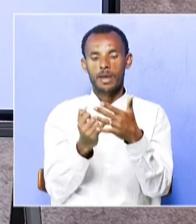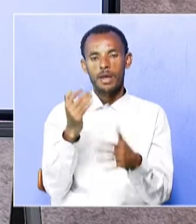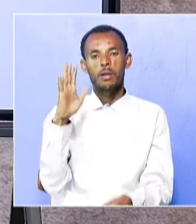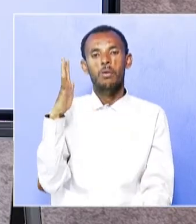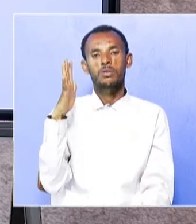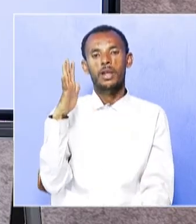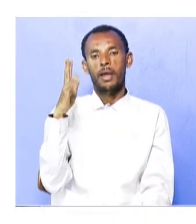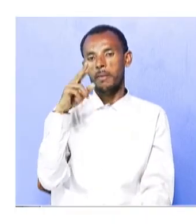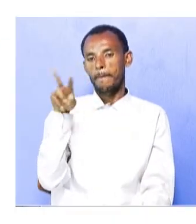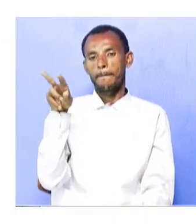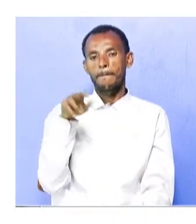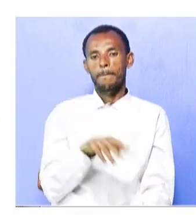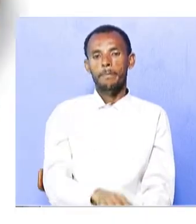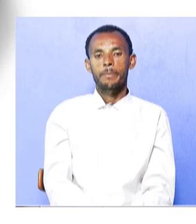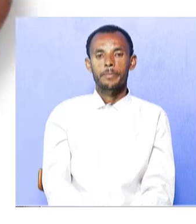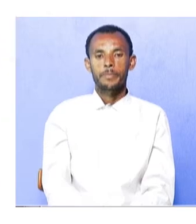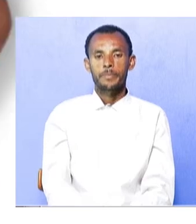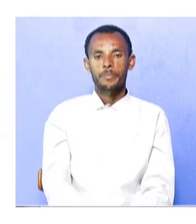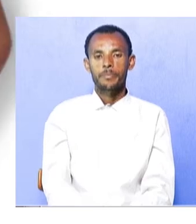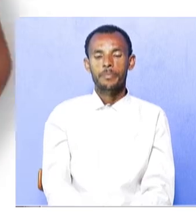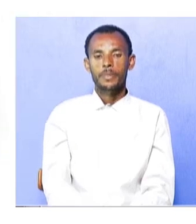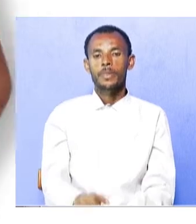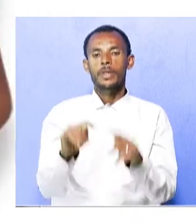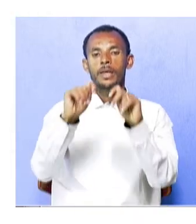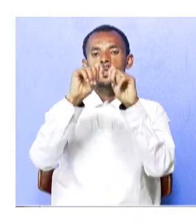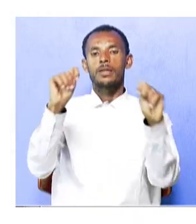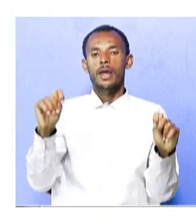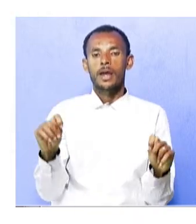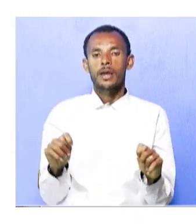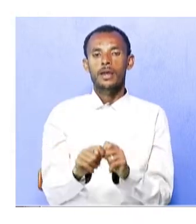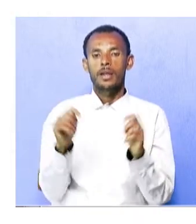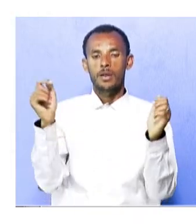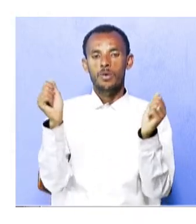like a triangle with